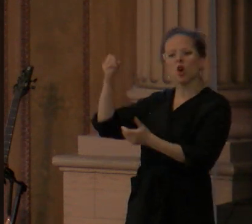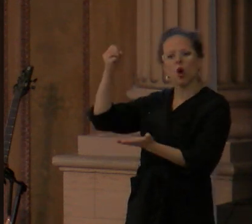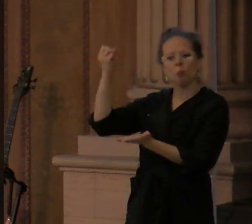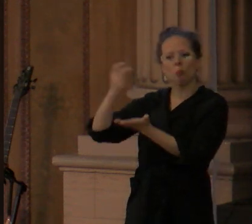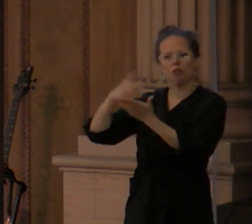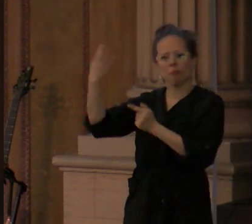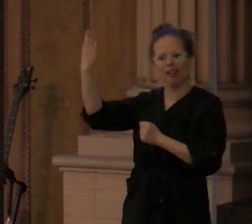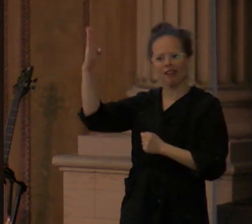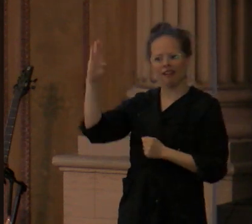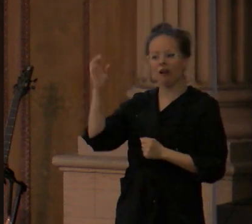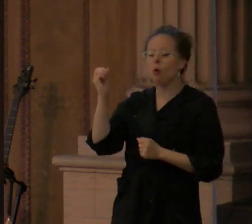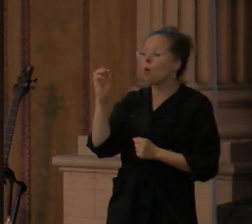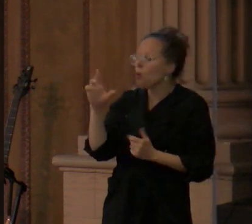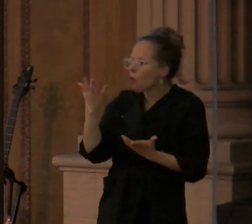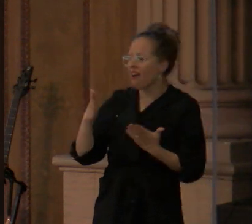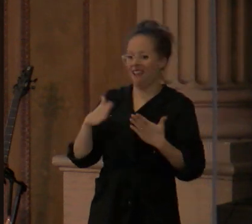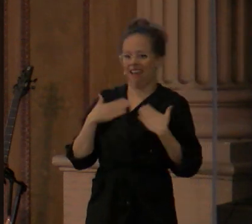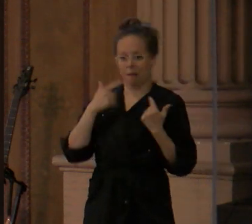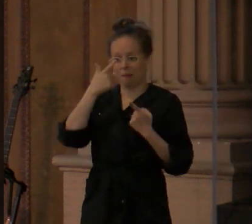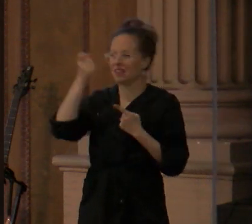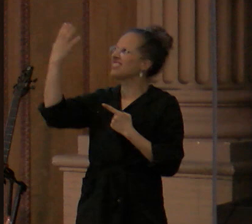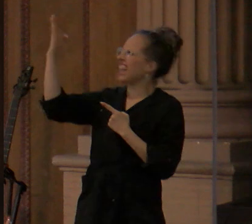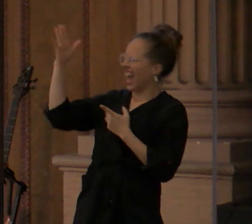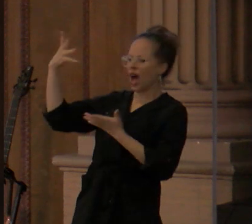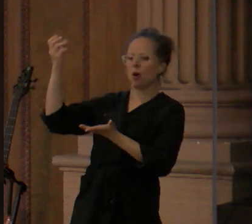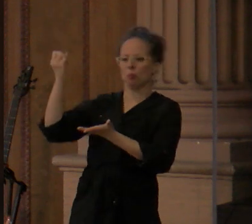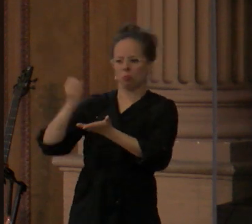happy because you're approved by God.